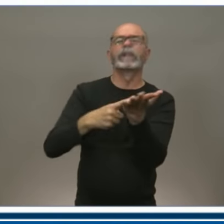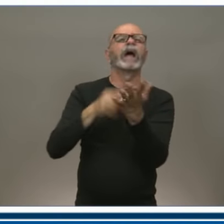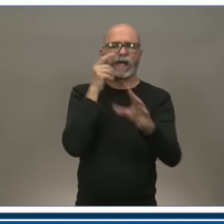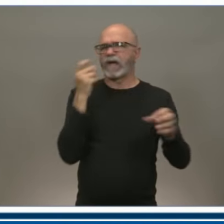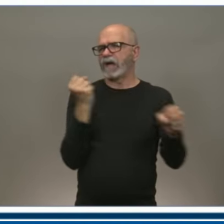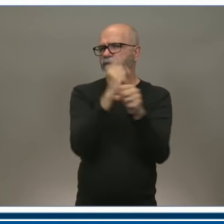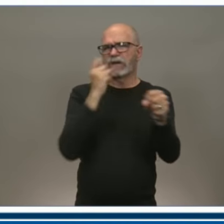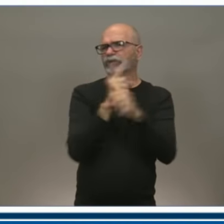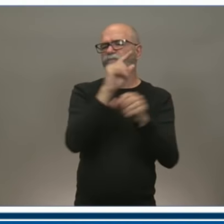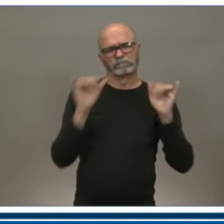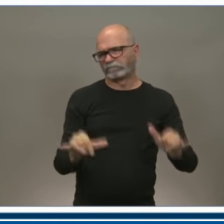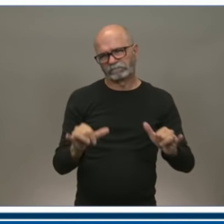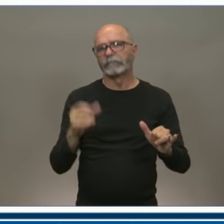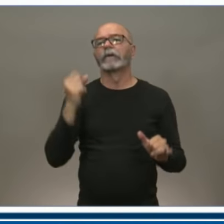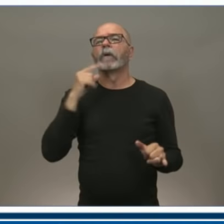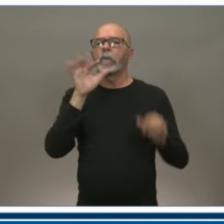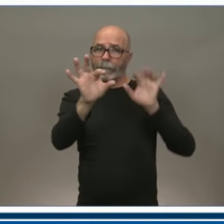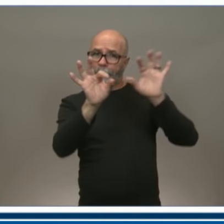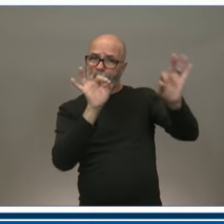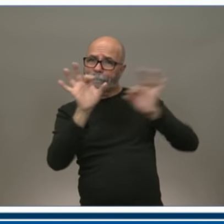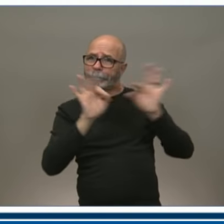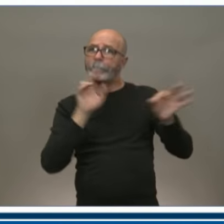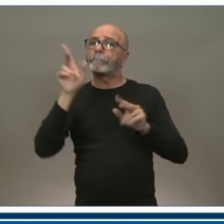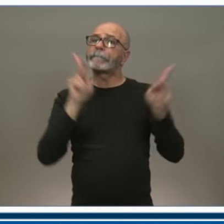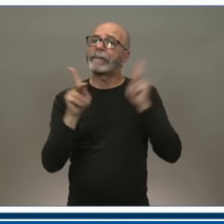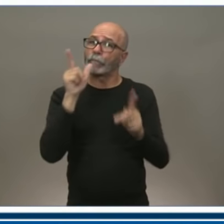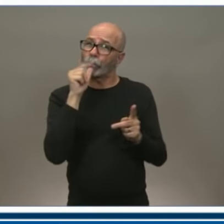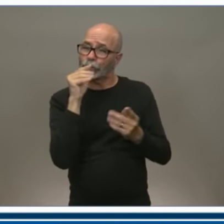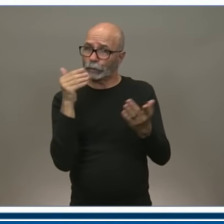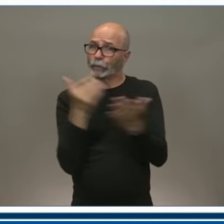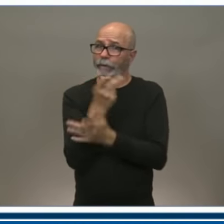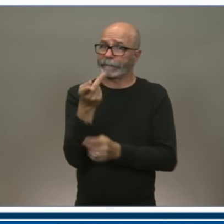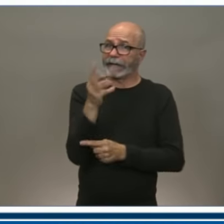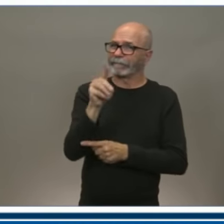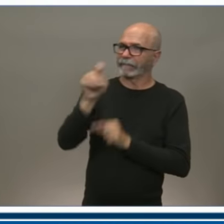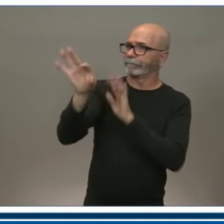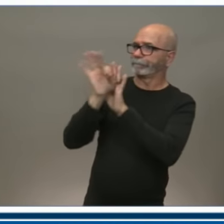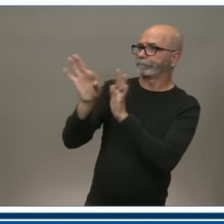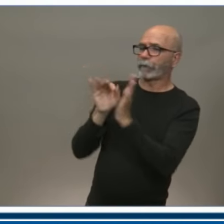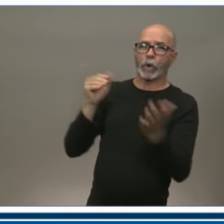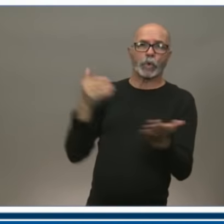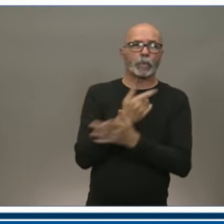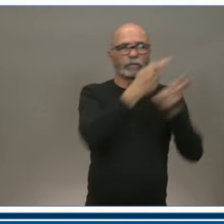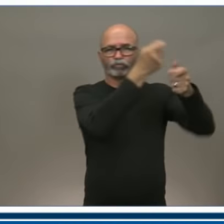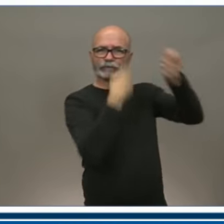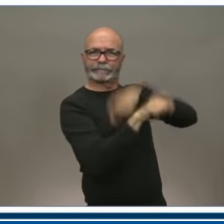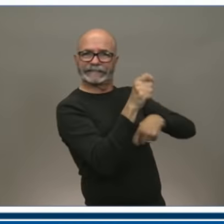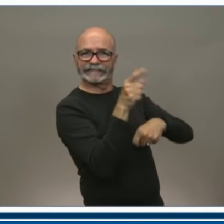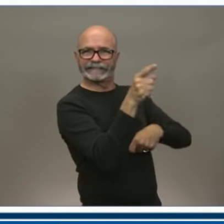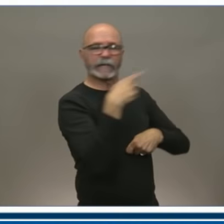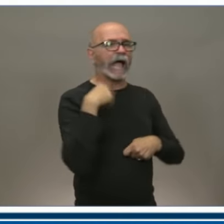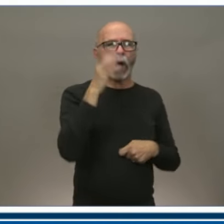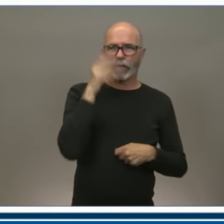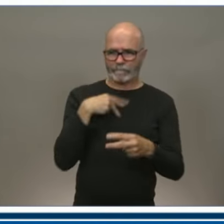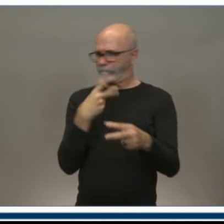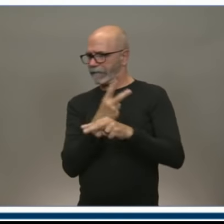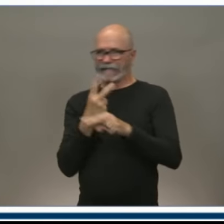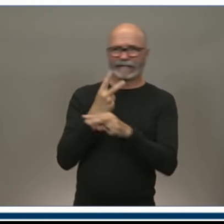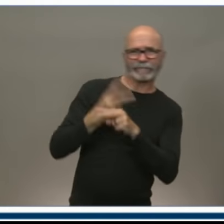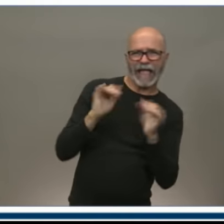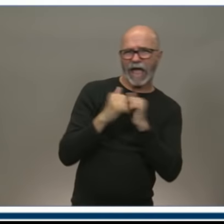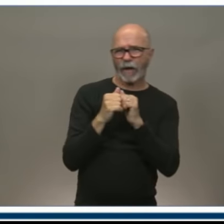is we're selecting a new premier in the process. That will happen in the early months of February. It made no sense that we would go